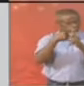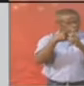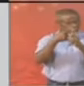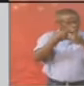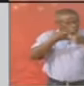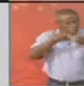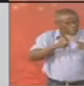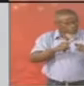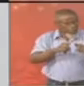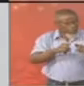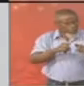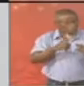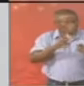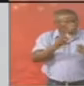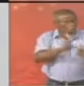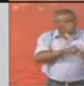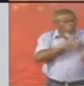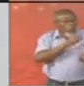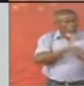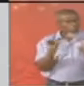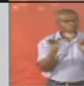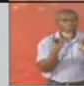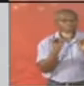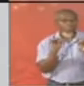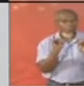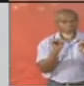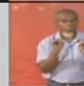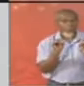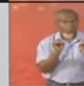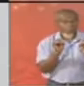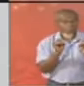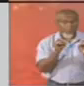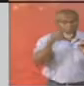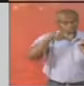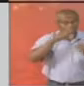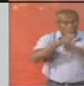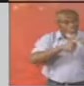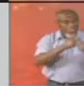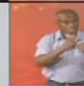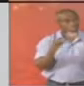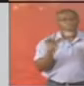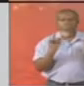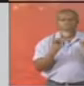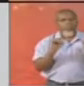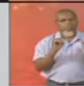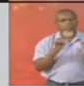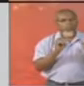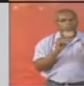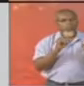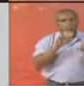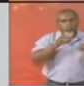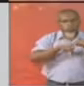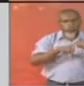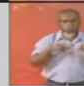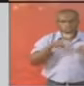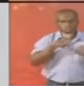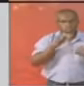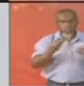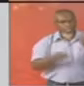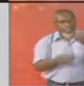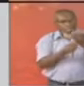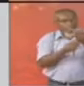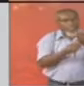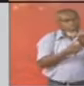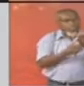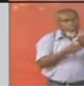trying to remember the last month we would have had a positive, but nothing for this year. So we have not had any contribution towards our cases